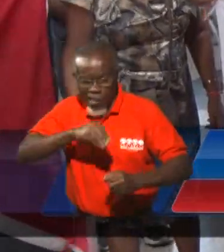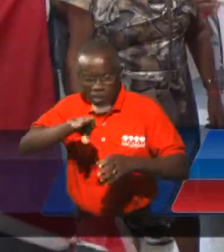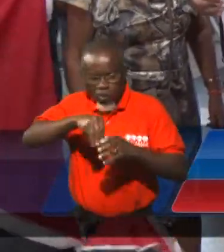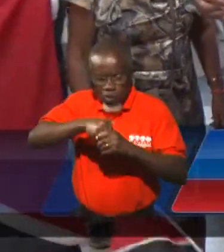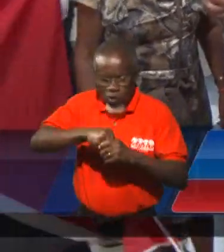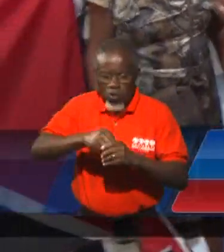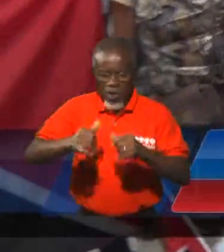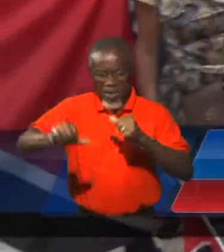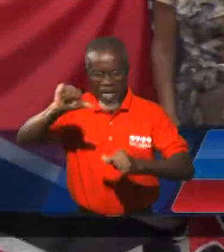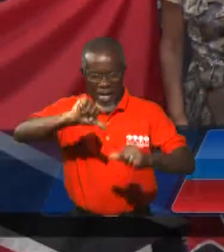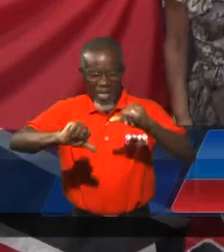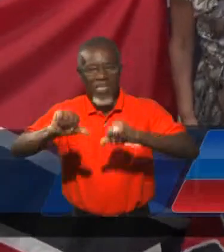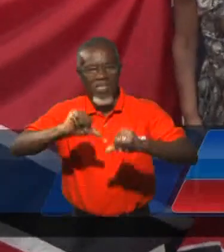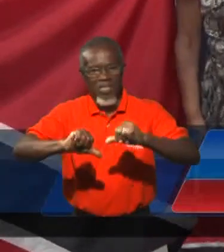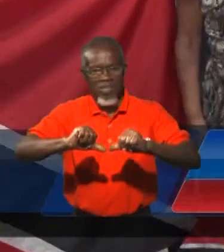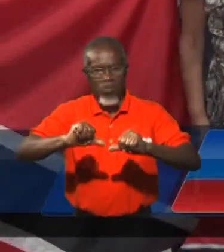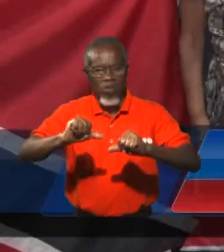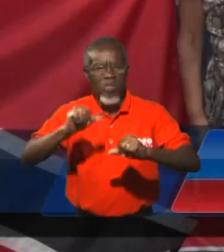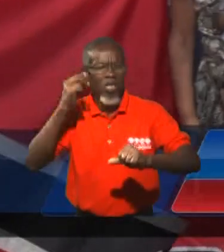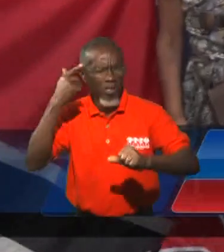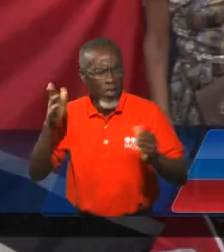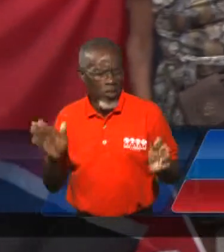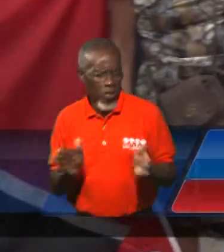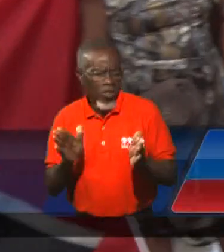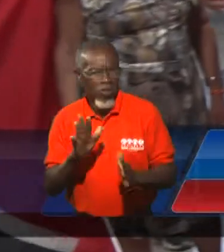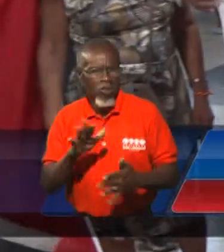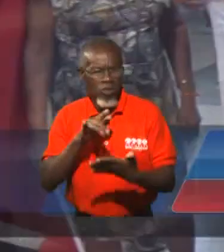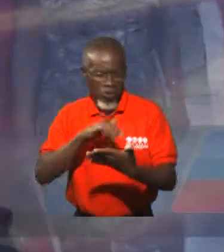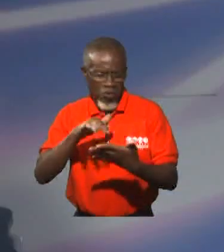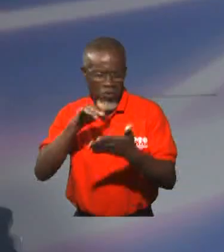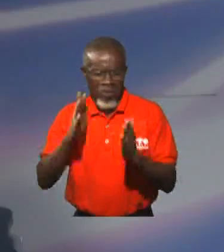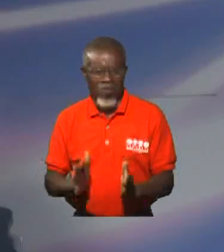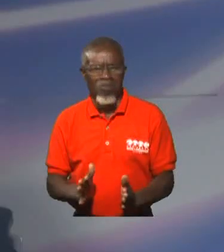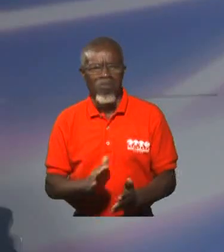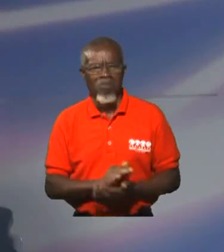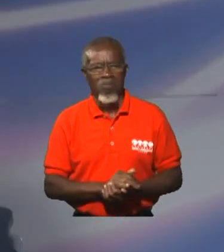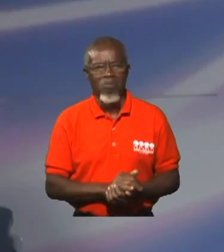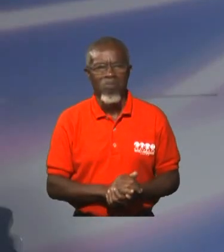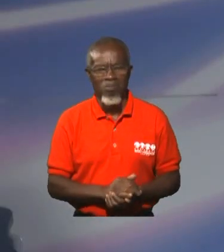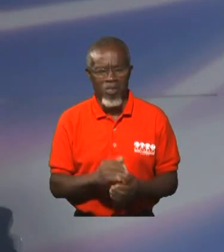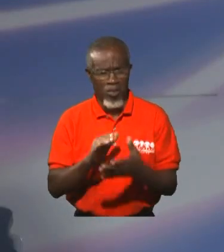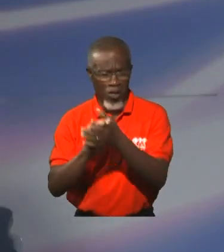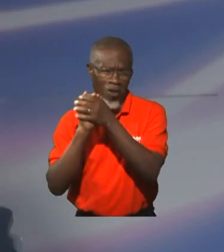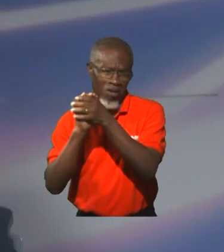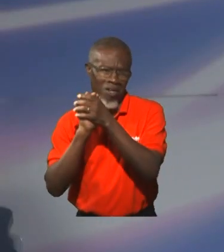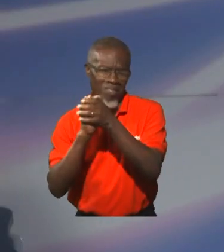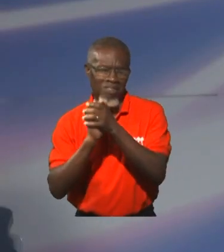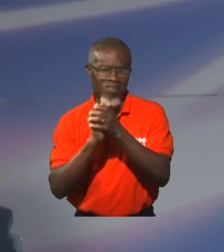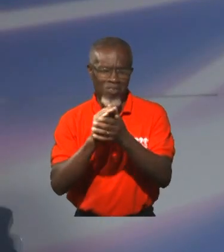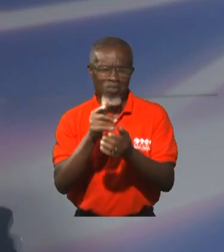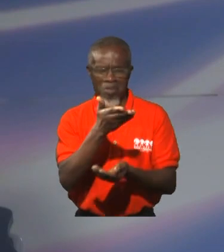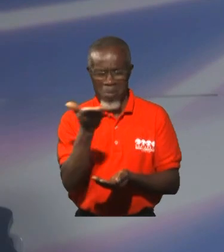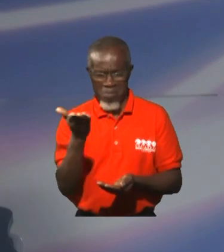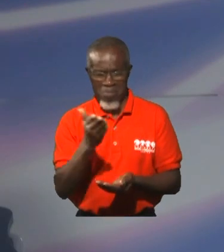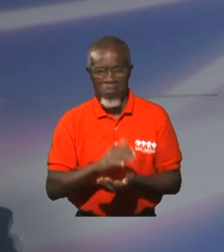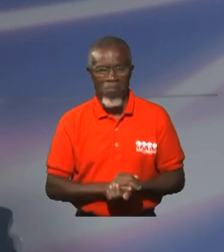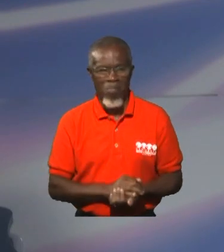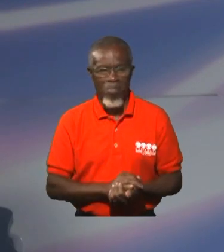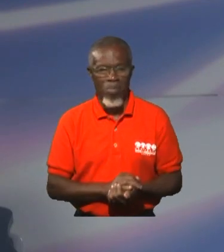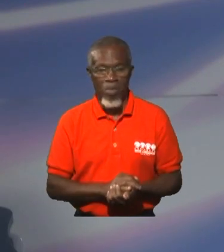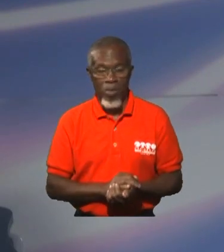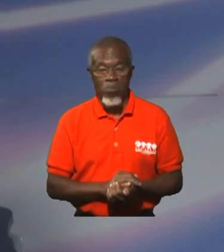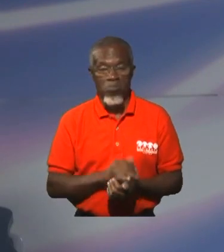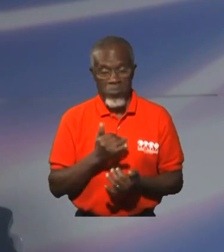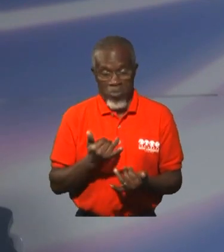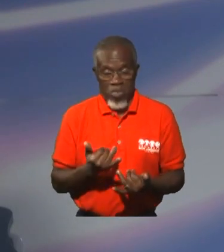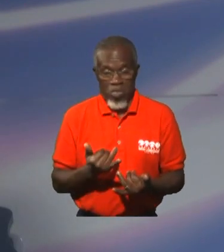could potentially inspire students. Jason John, TTT News. And congratulations to them. The triumphant